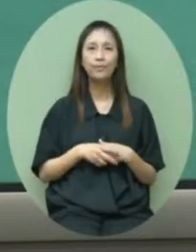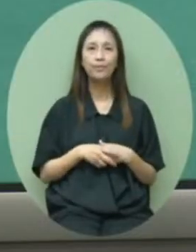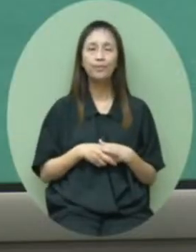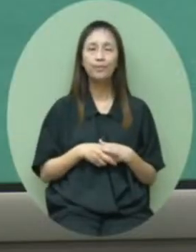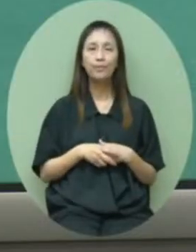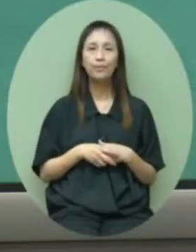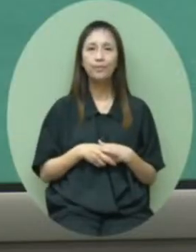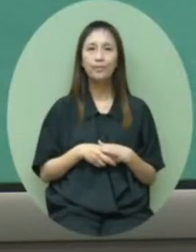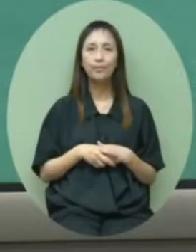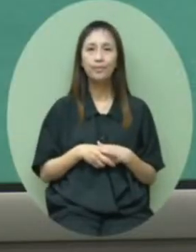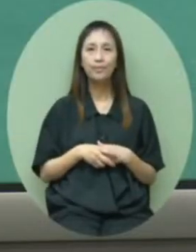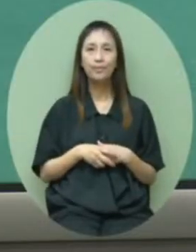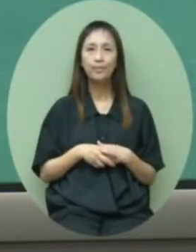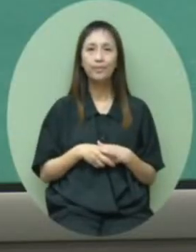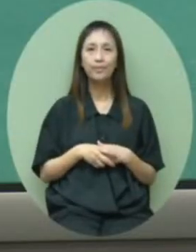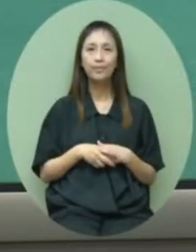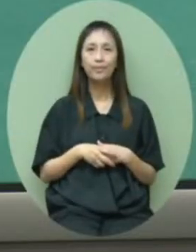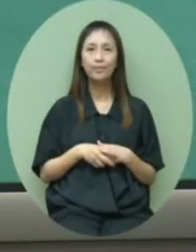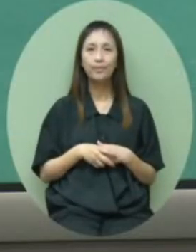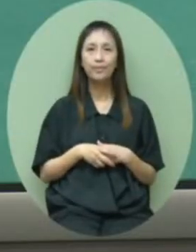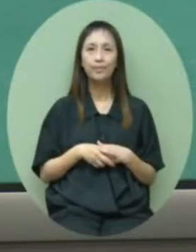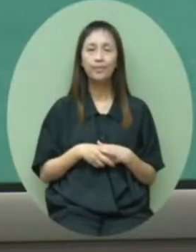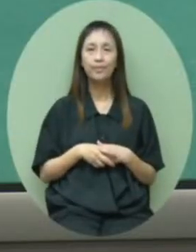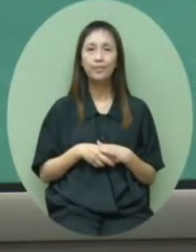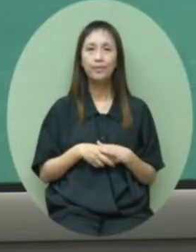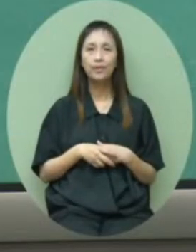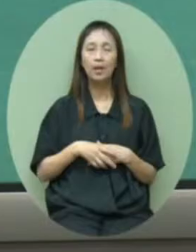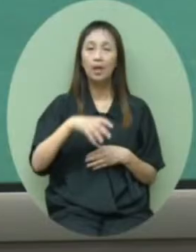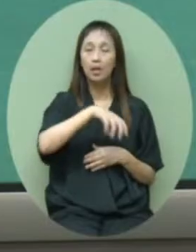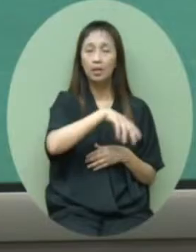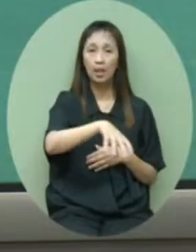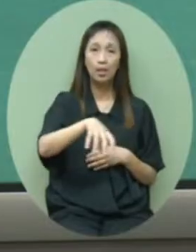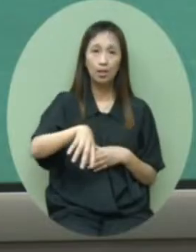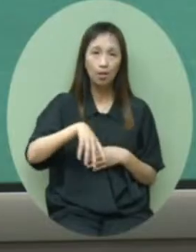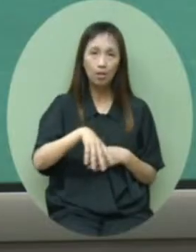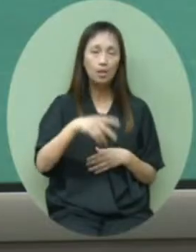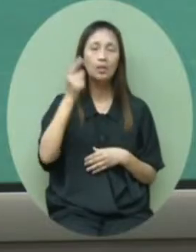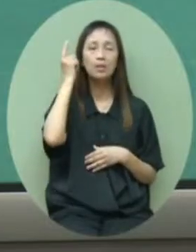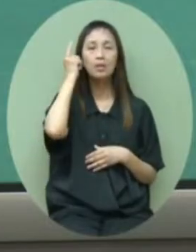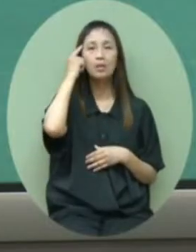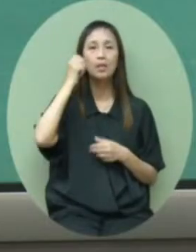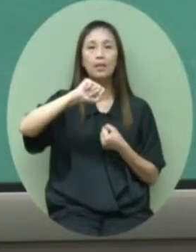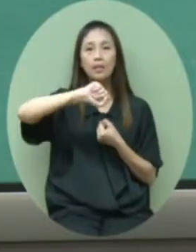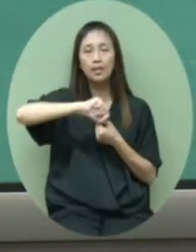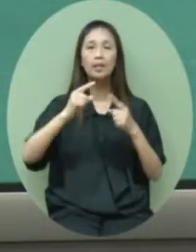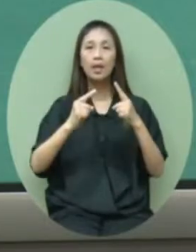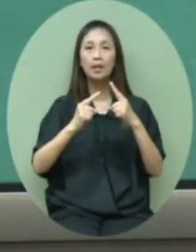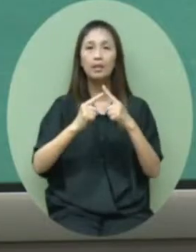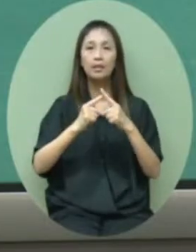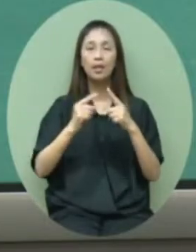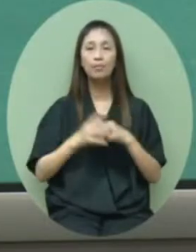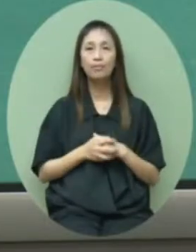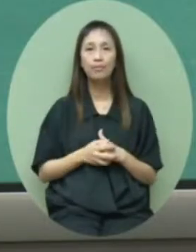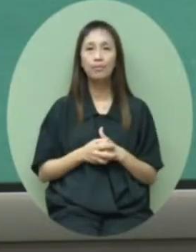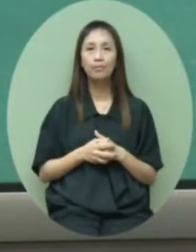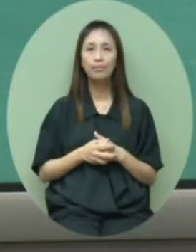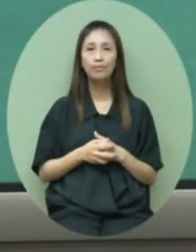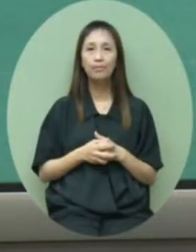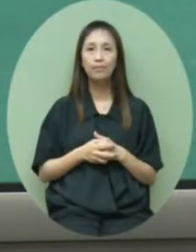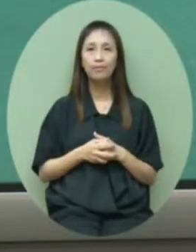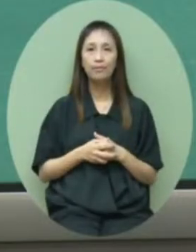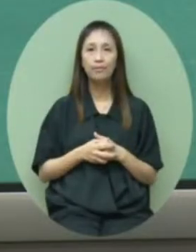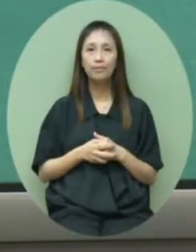enhanced manpower at district level to talk to people who may still have problems. And